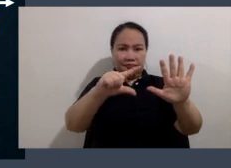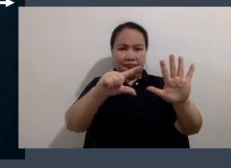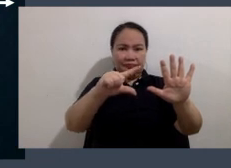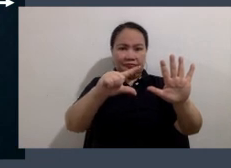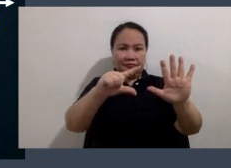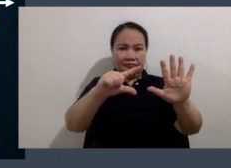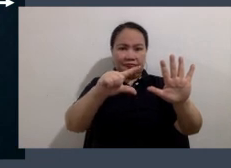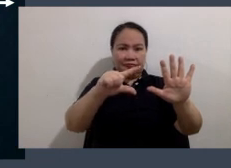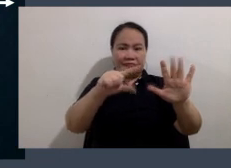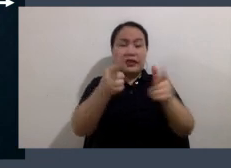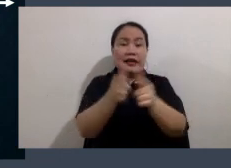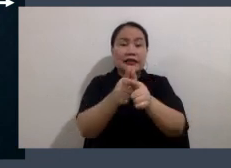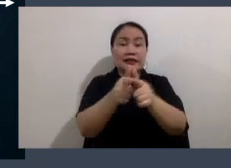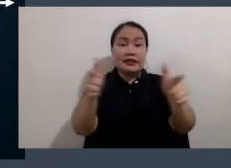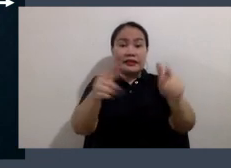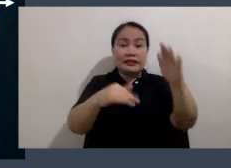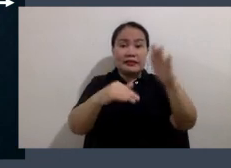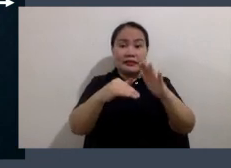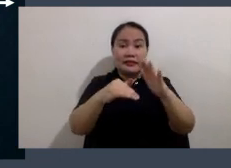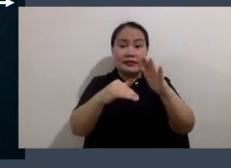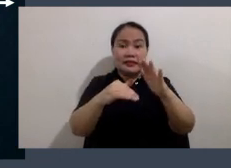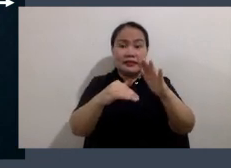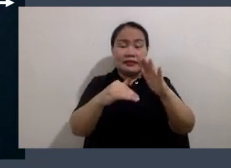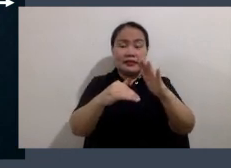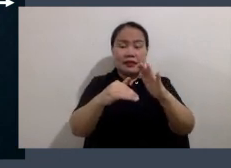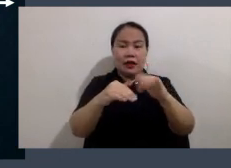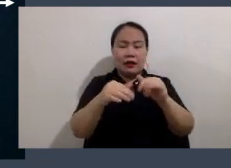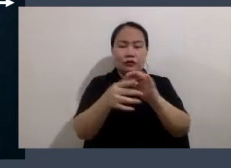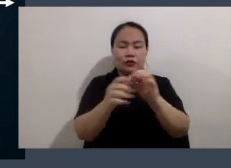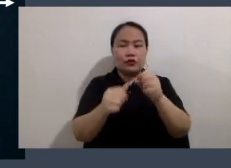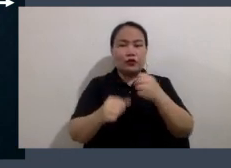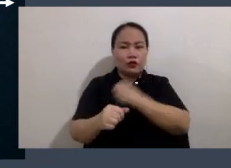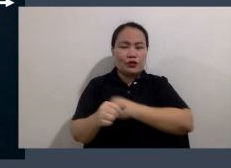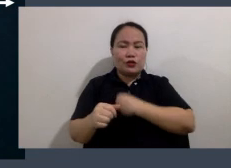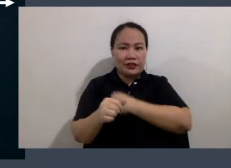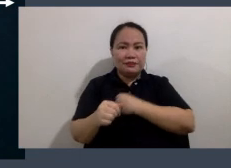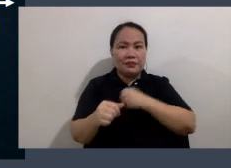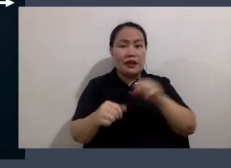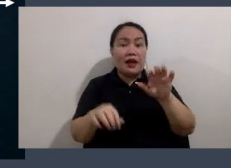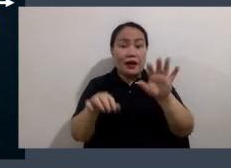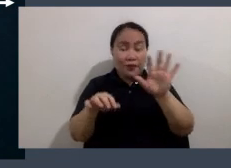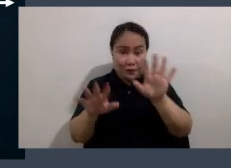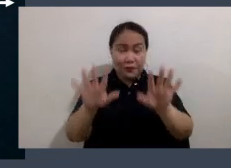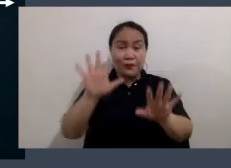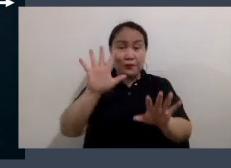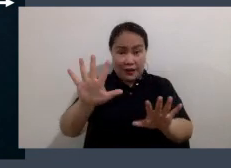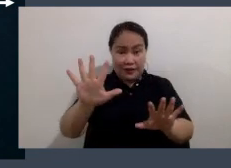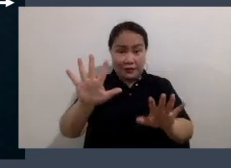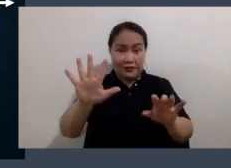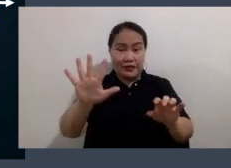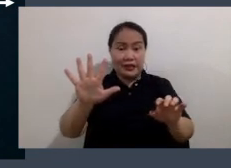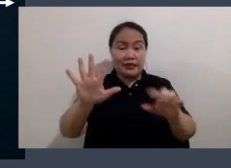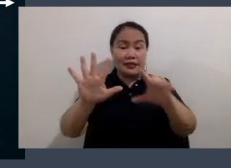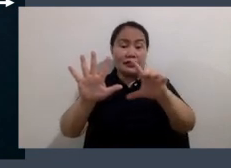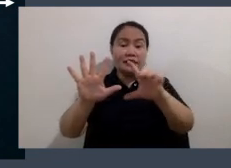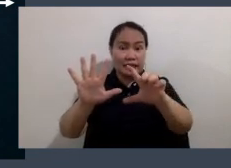Therefore, 5 is greater than 1. Next, 0 is greater than negative 5 kasi si 0 yung nasa